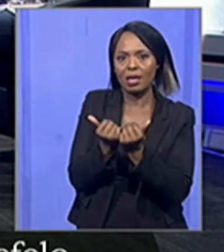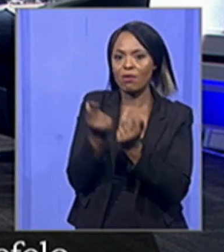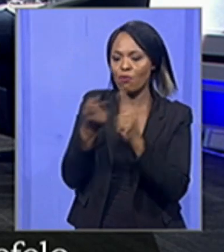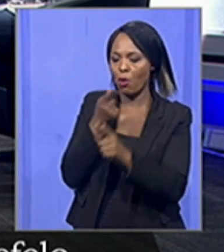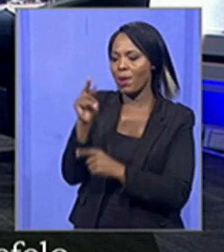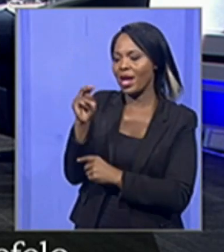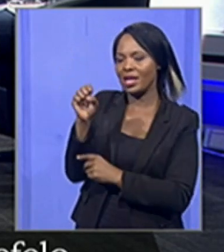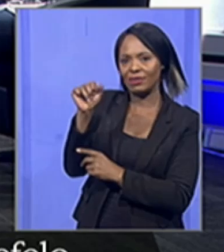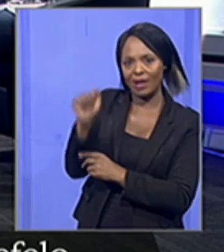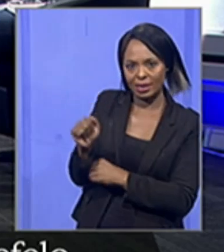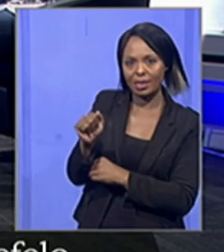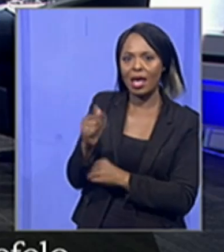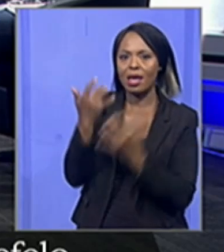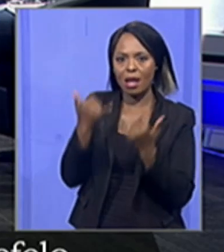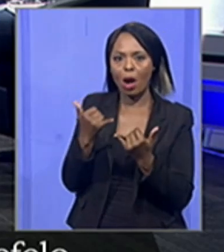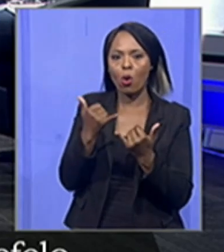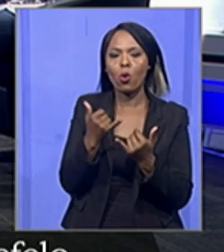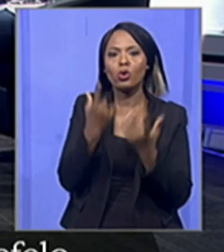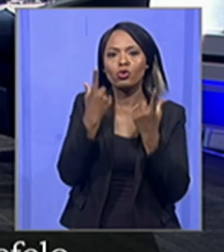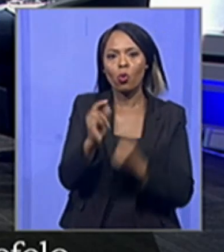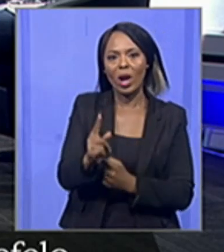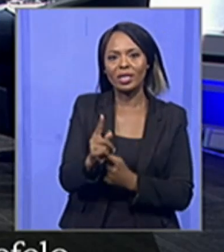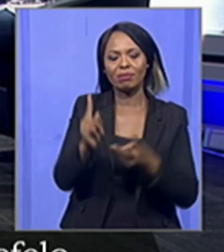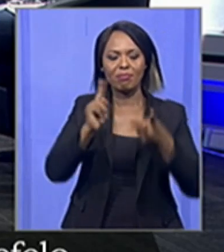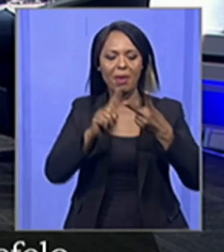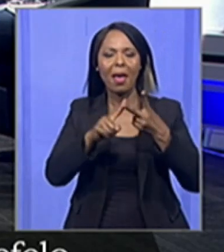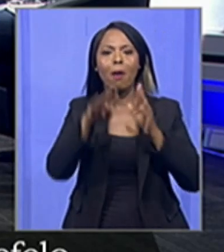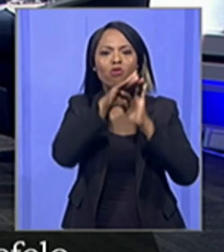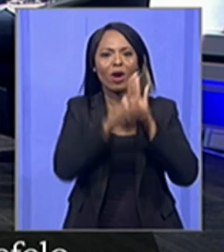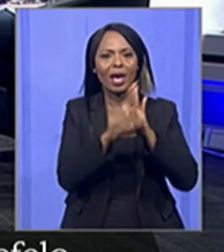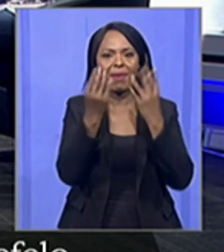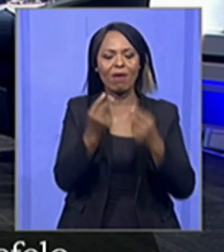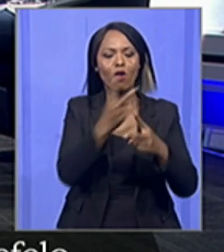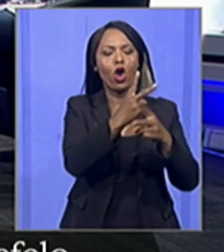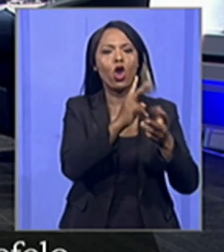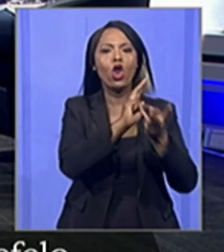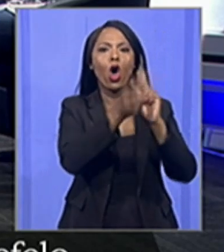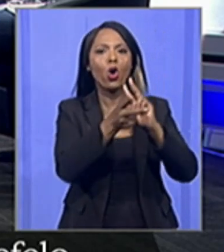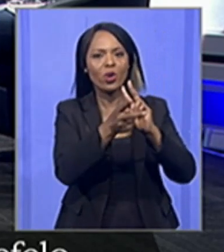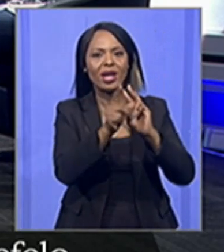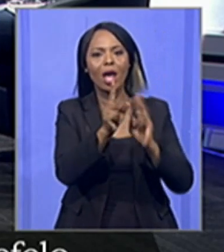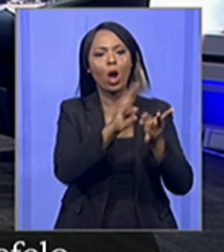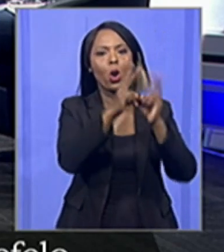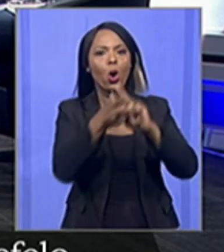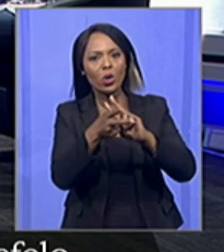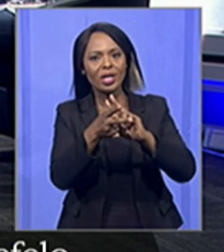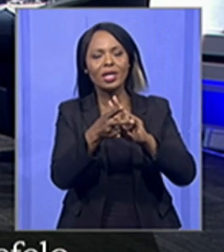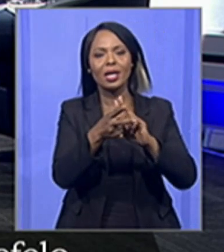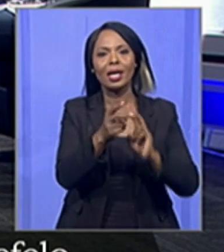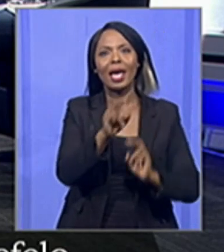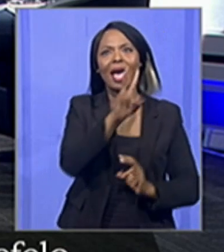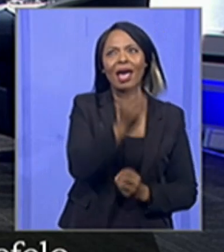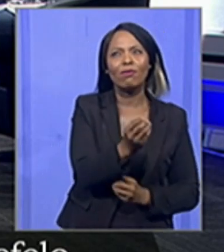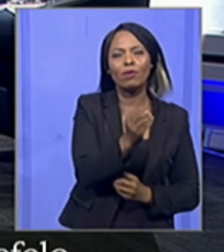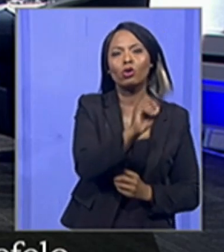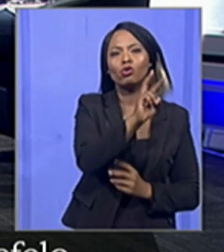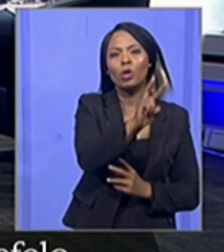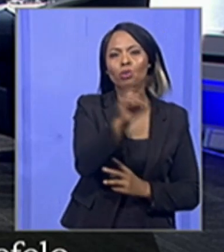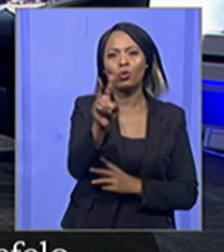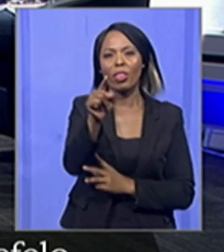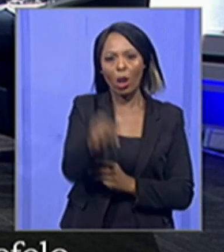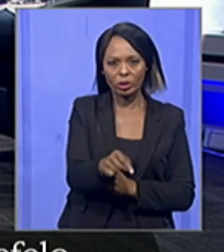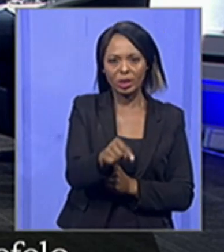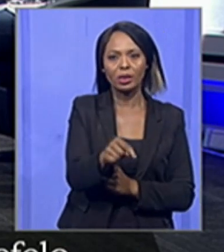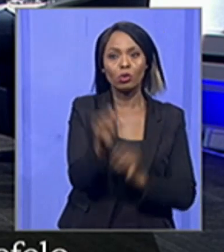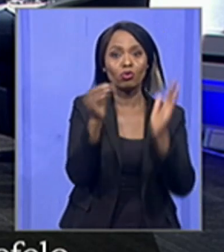sekhwama se sa loan and loan ya rena ke bolela so go na le about 22,000 student ba ile